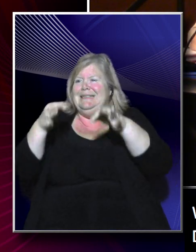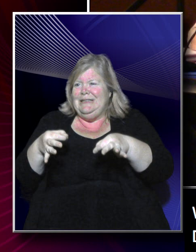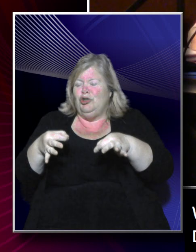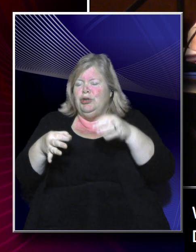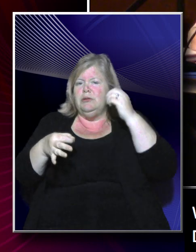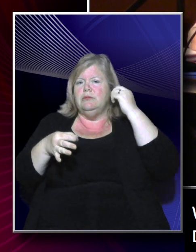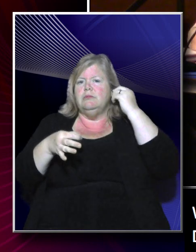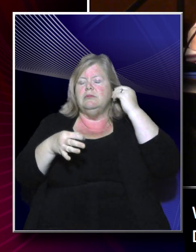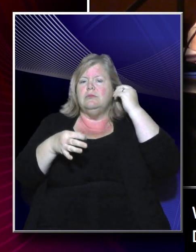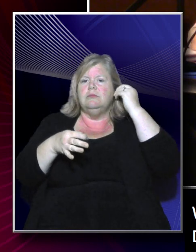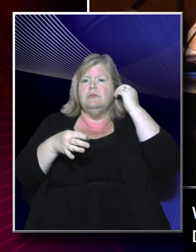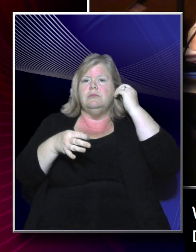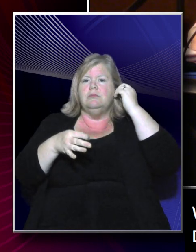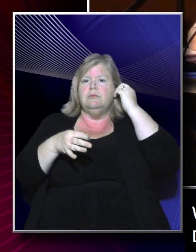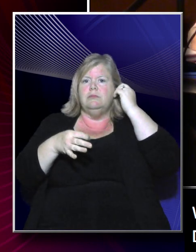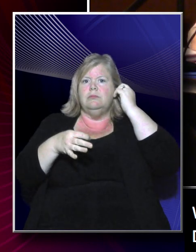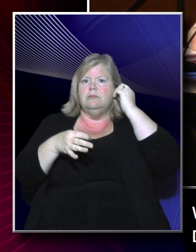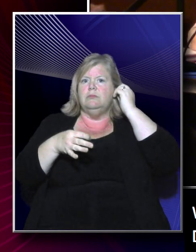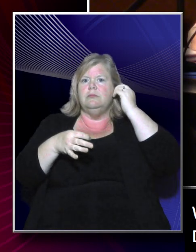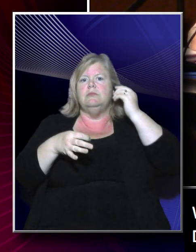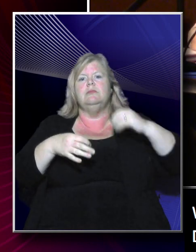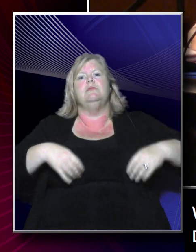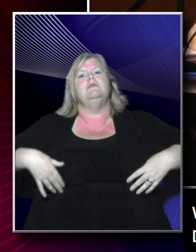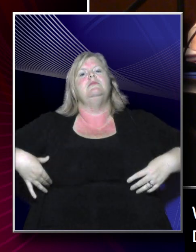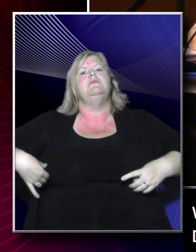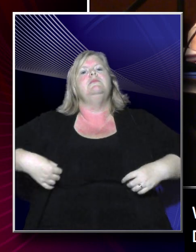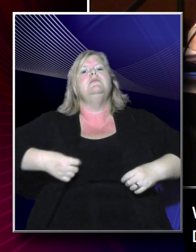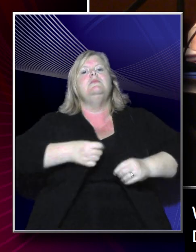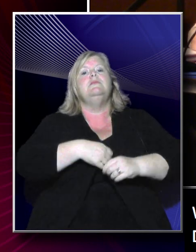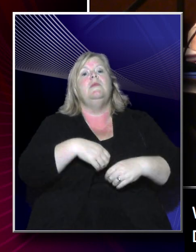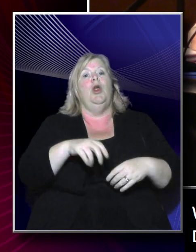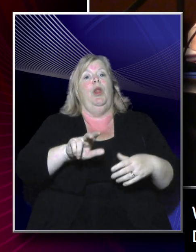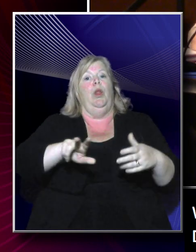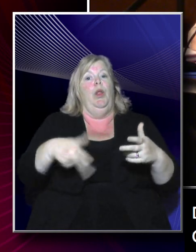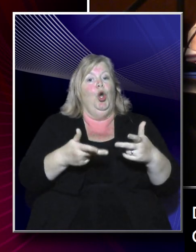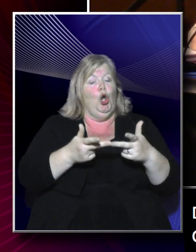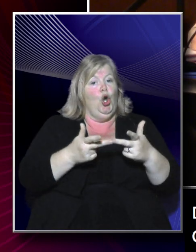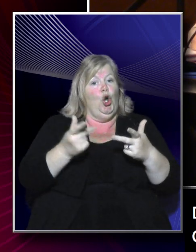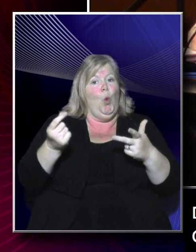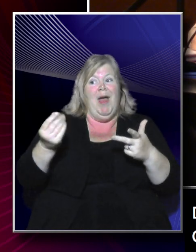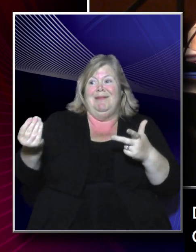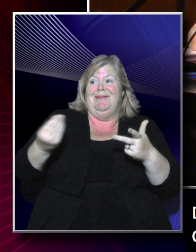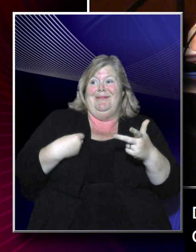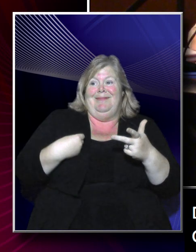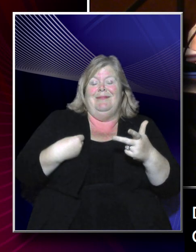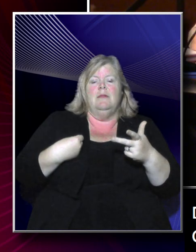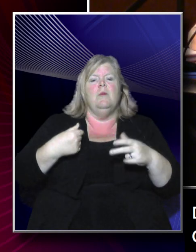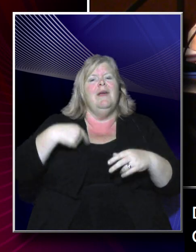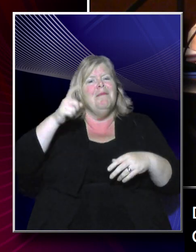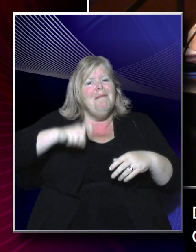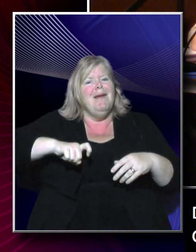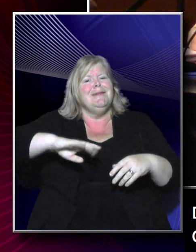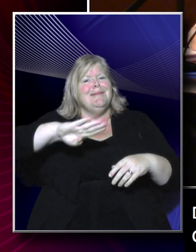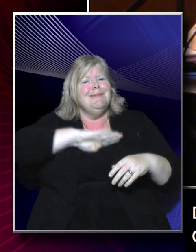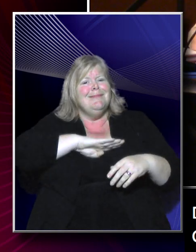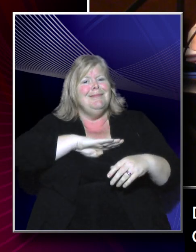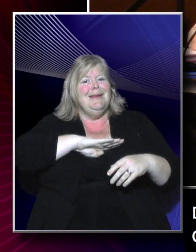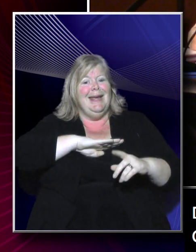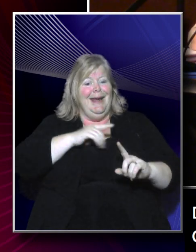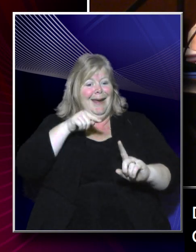The third thing that they gave to us is we need to meet the needs of our